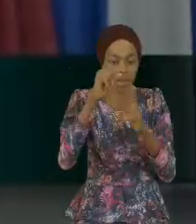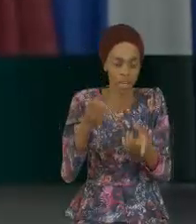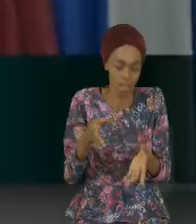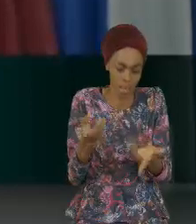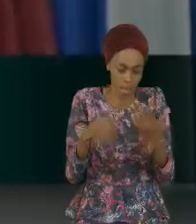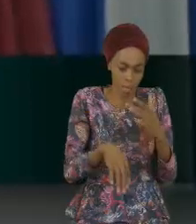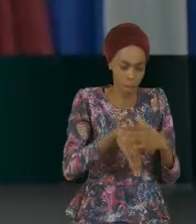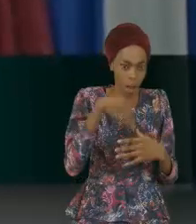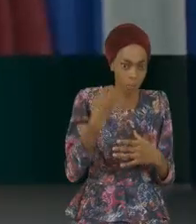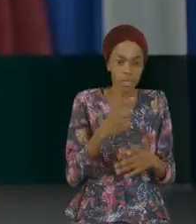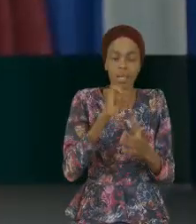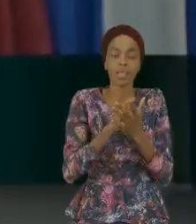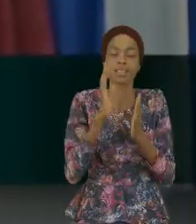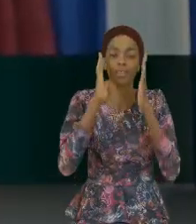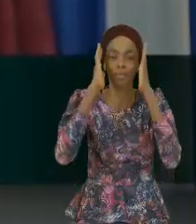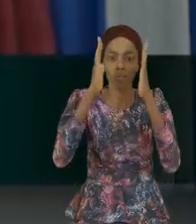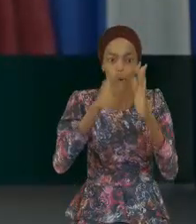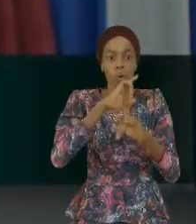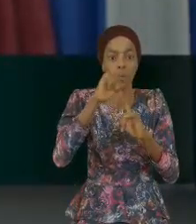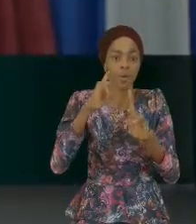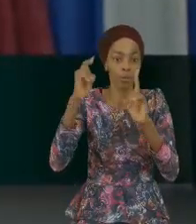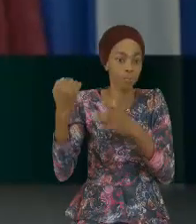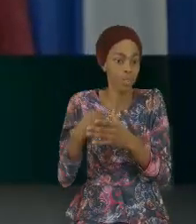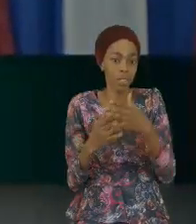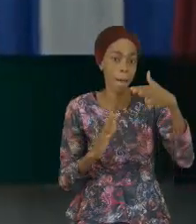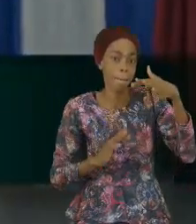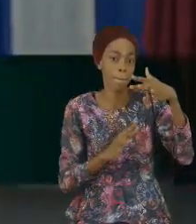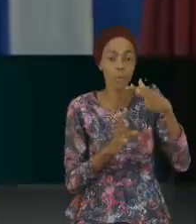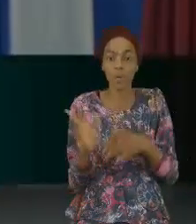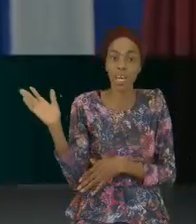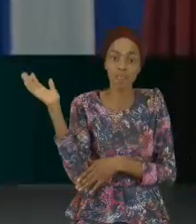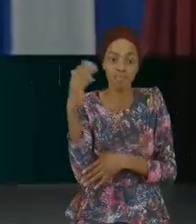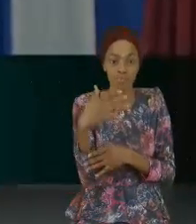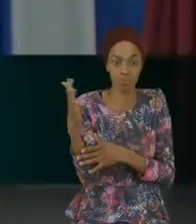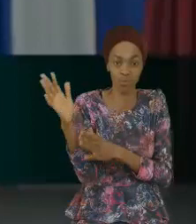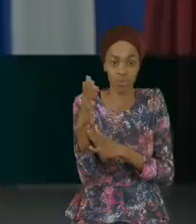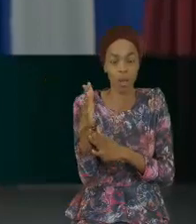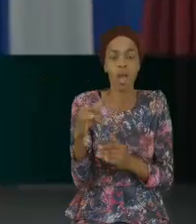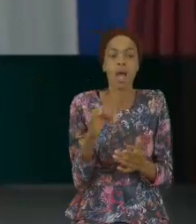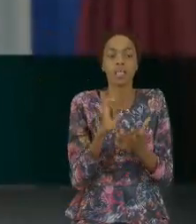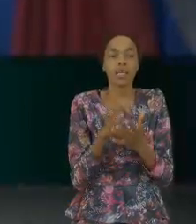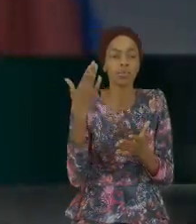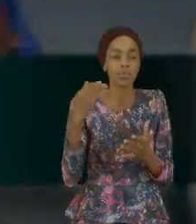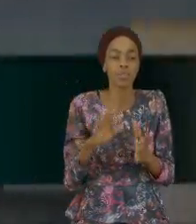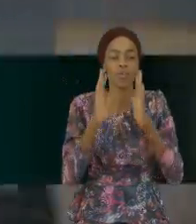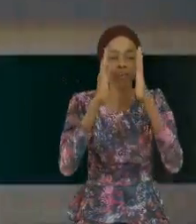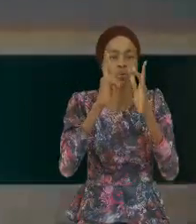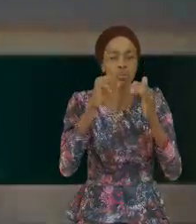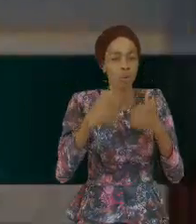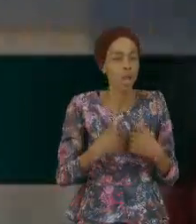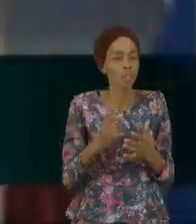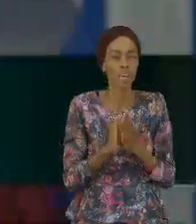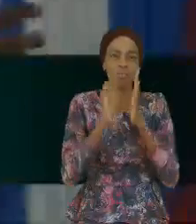he go beyond the burning bush? That's the focus. You have the focus in your life that God